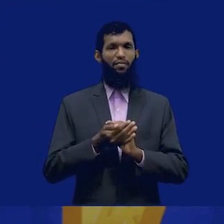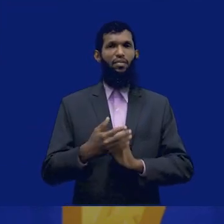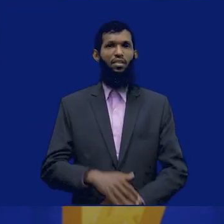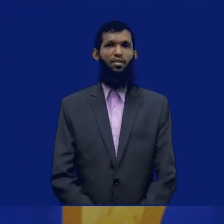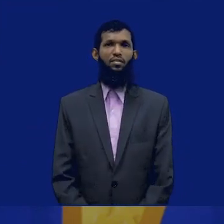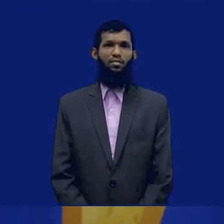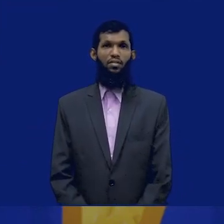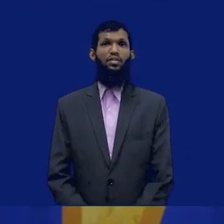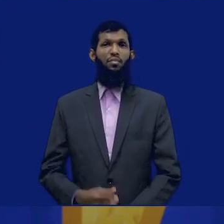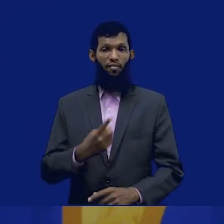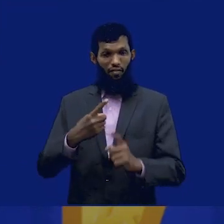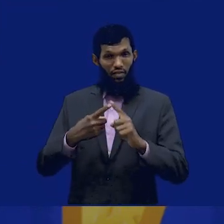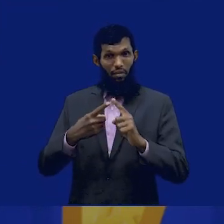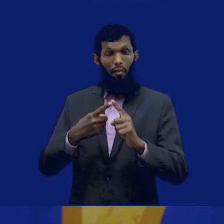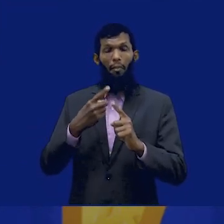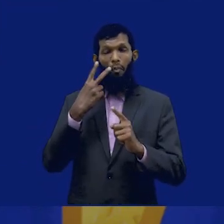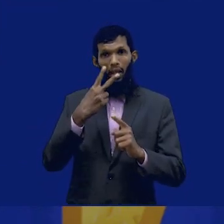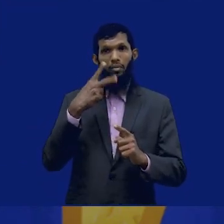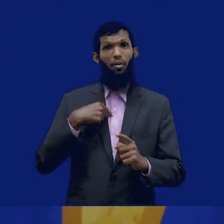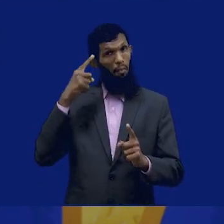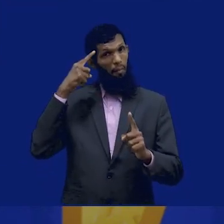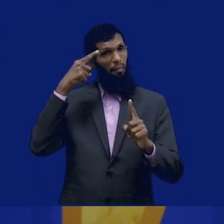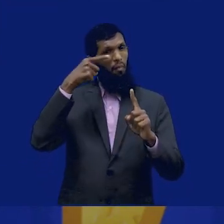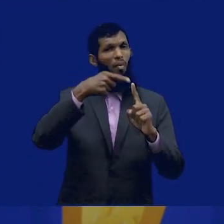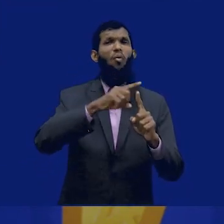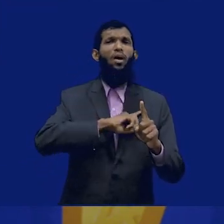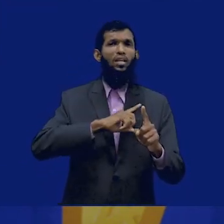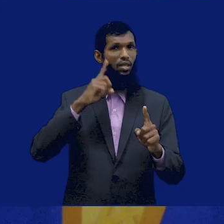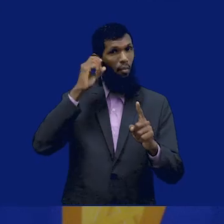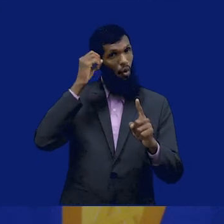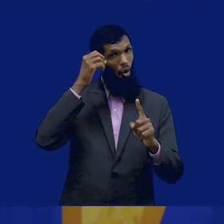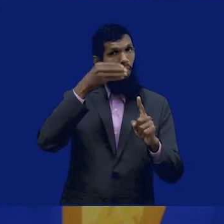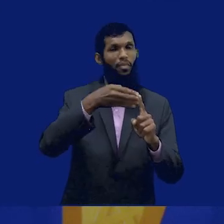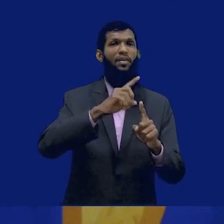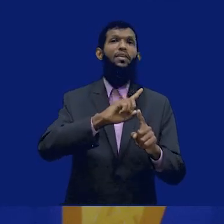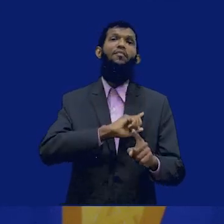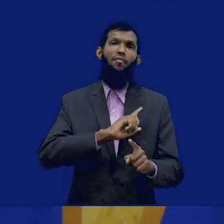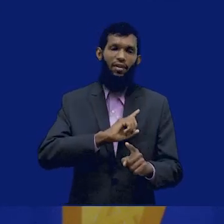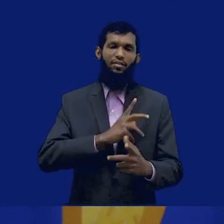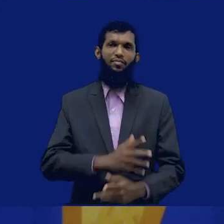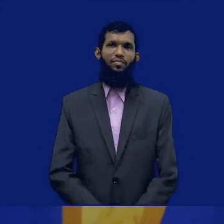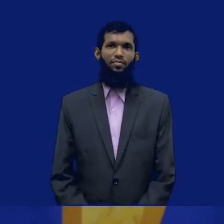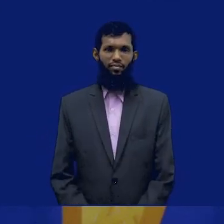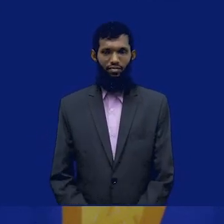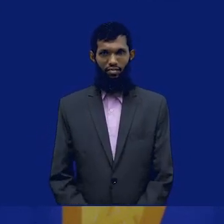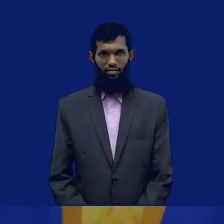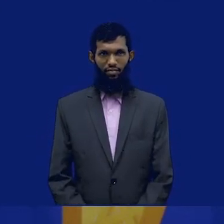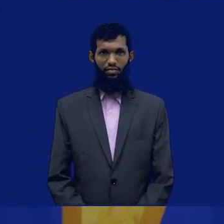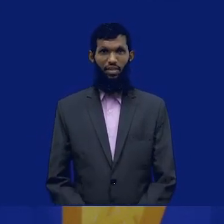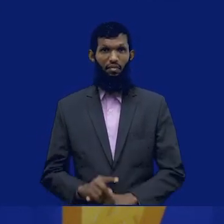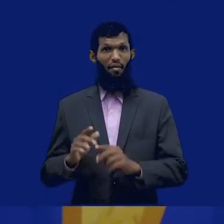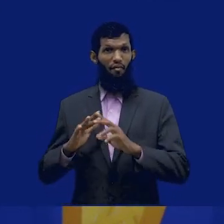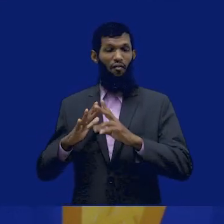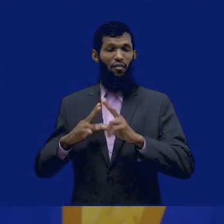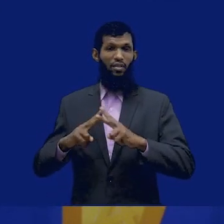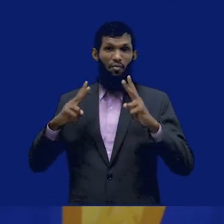delve into the purpose of zakat. So one of the most important purpose of zakat is, as